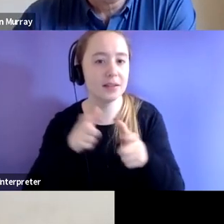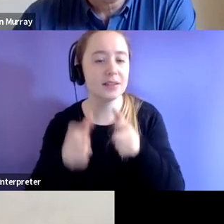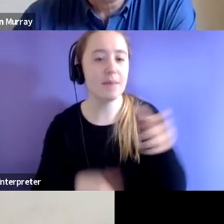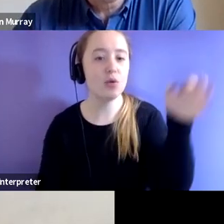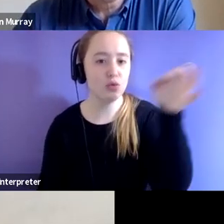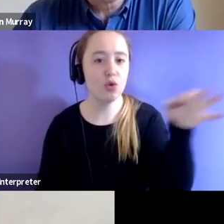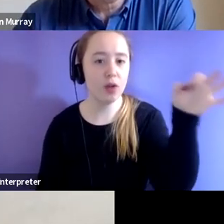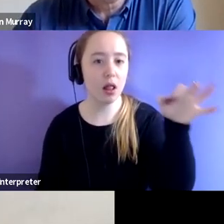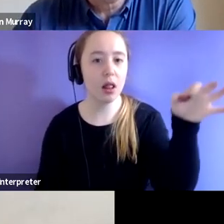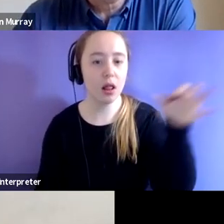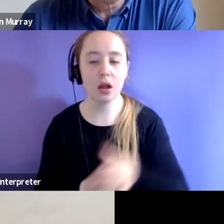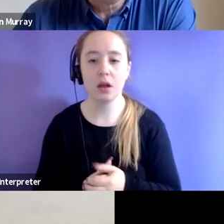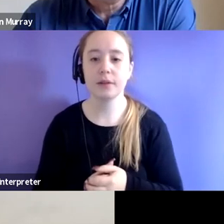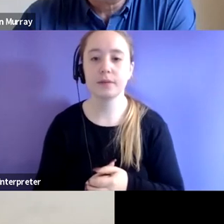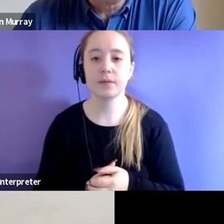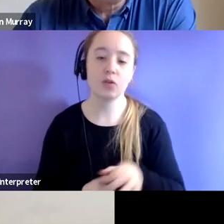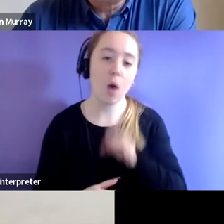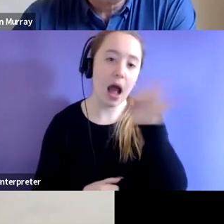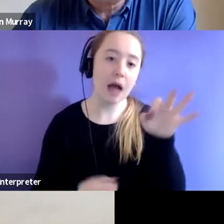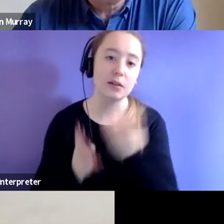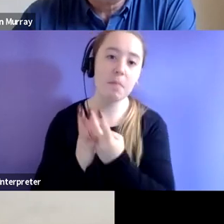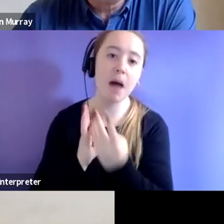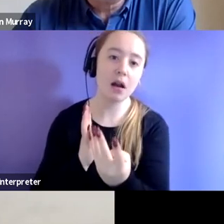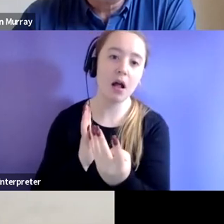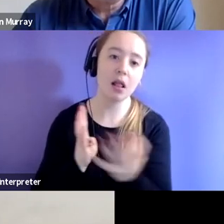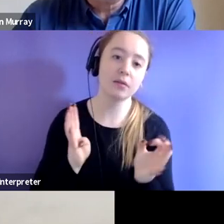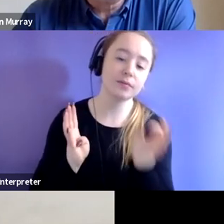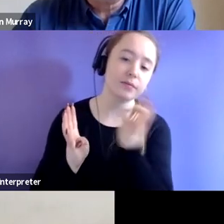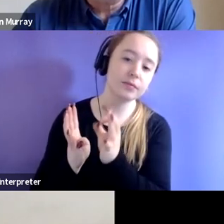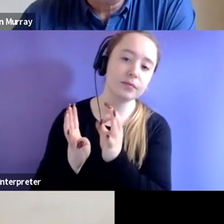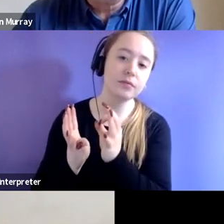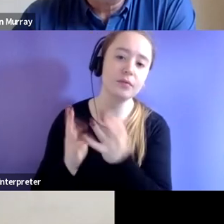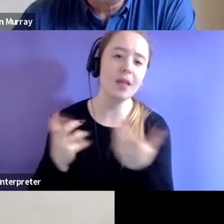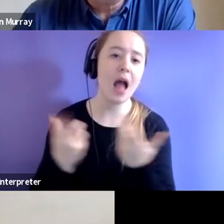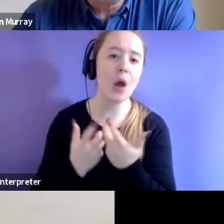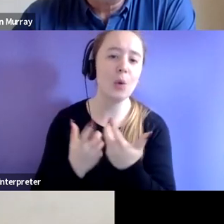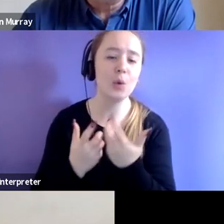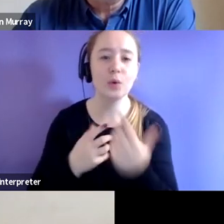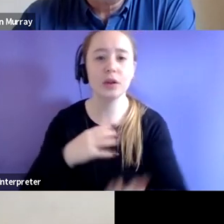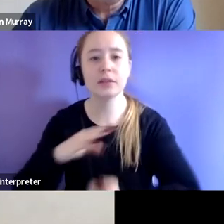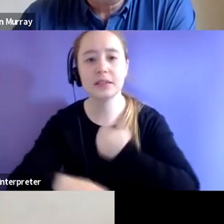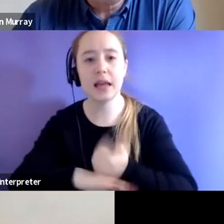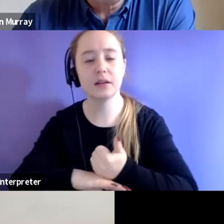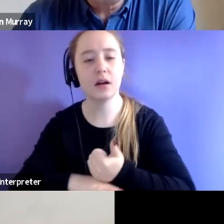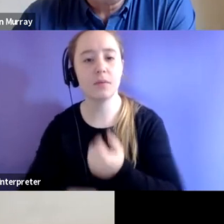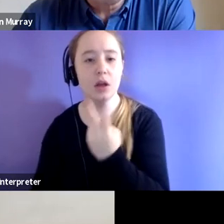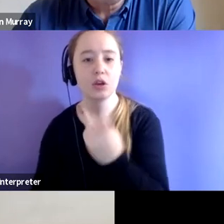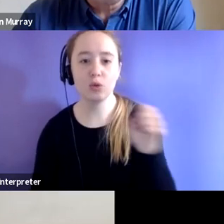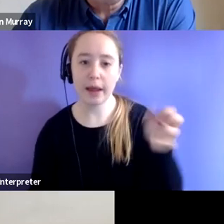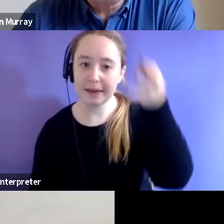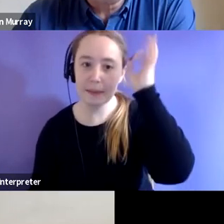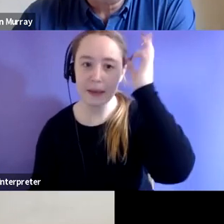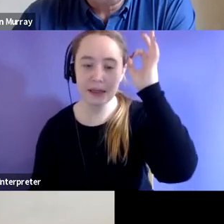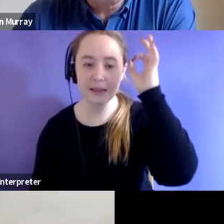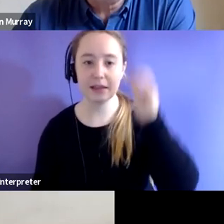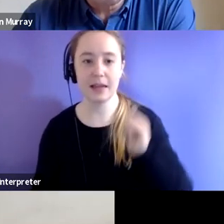as well. If I can ask the panel, how can we kind of implement a 20-minute neighbourhood concept in a rural